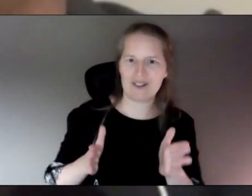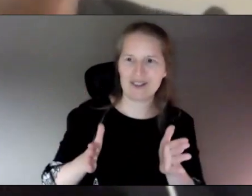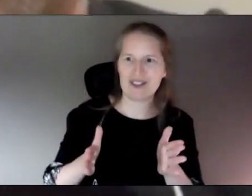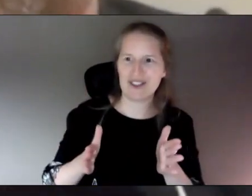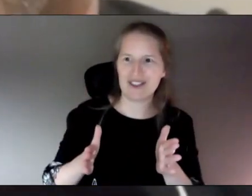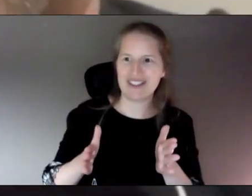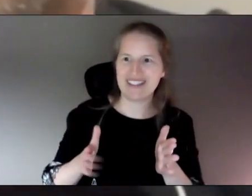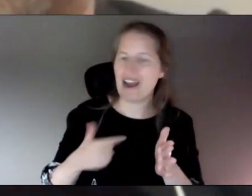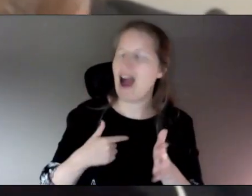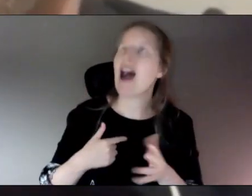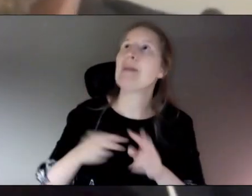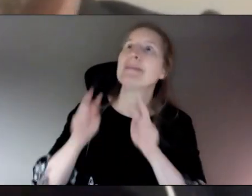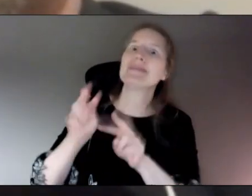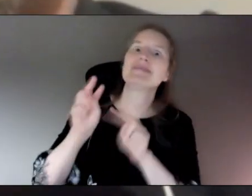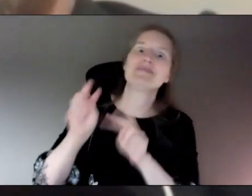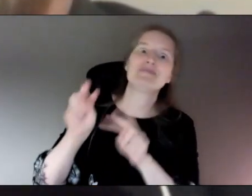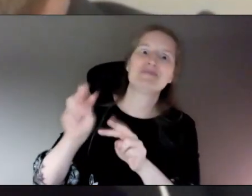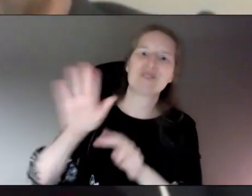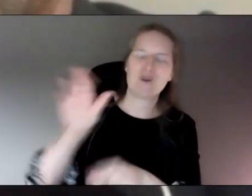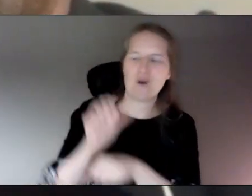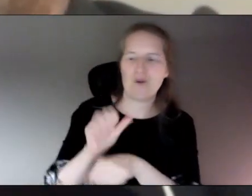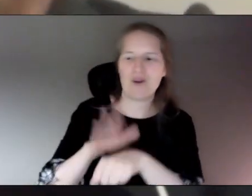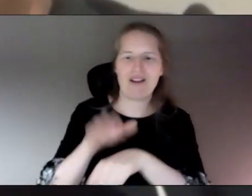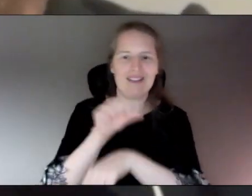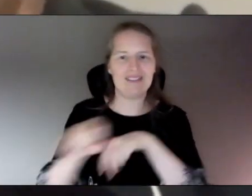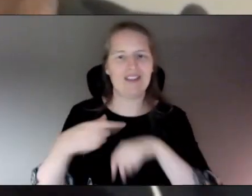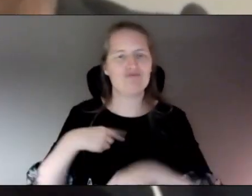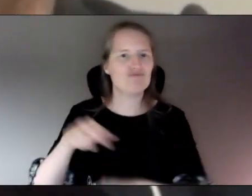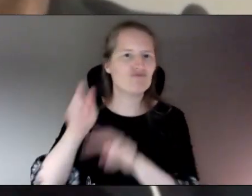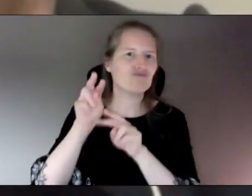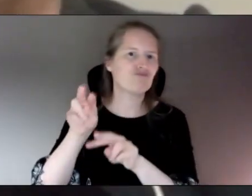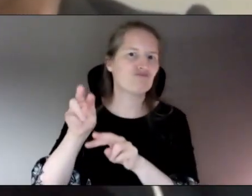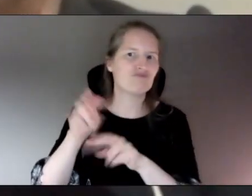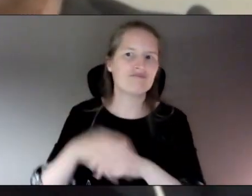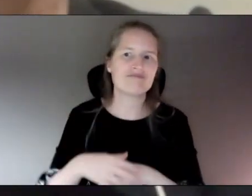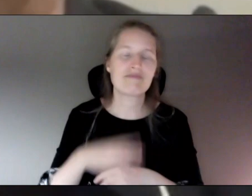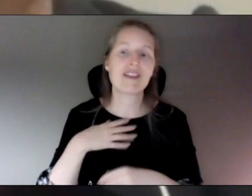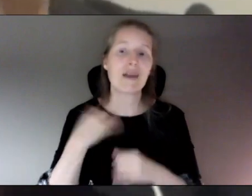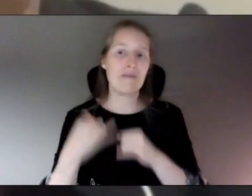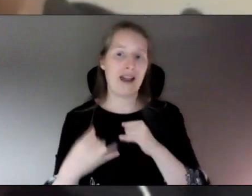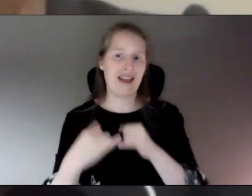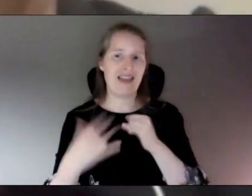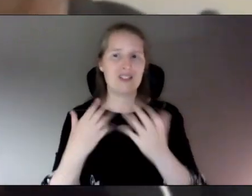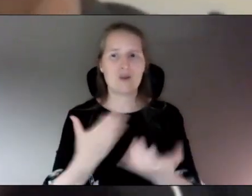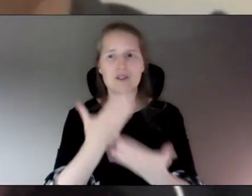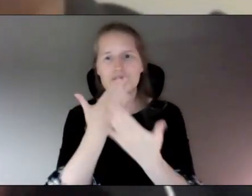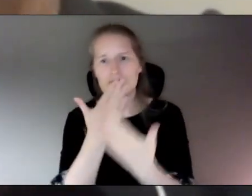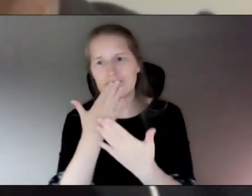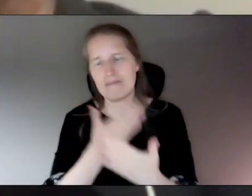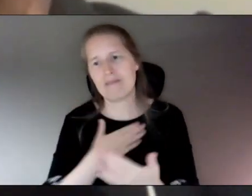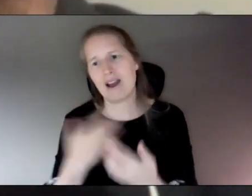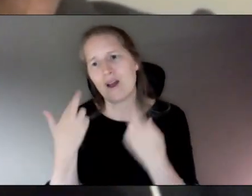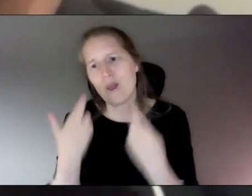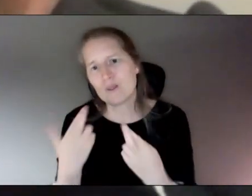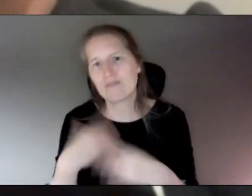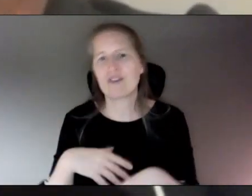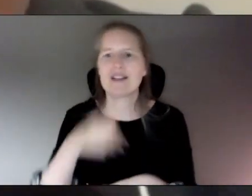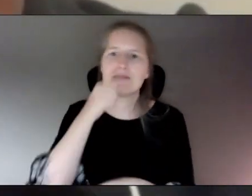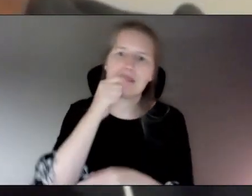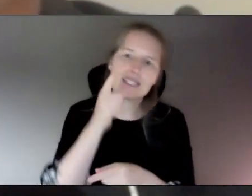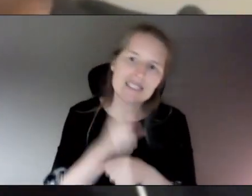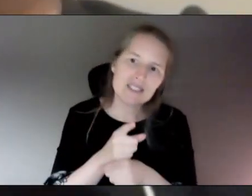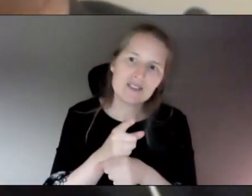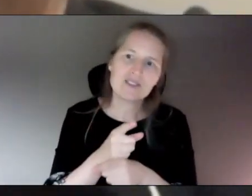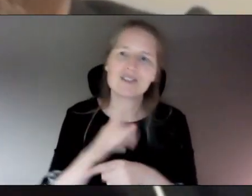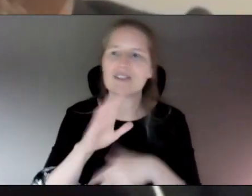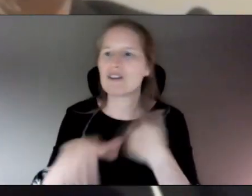wait to see your work on stage. I finished by giving shout to my closest friends, to my sister, to all